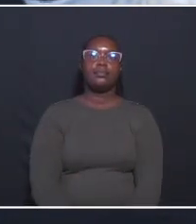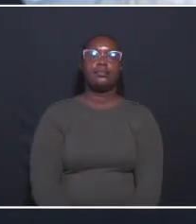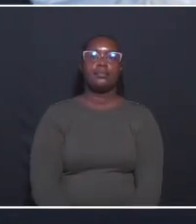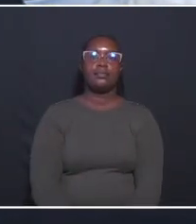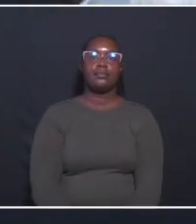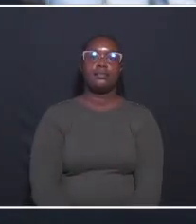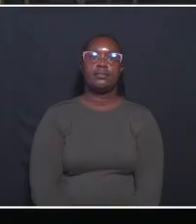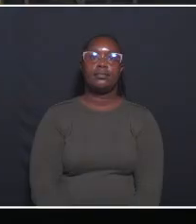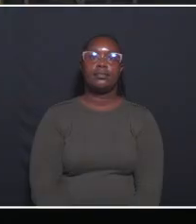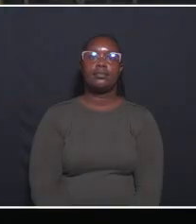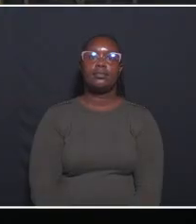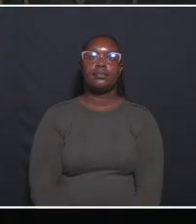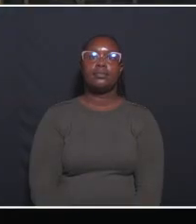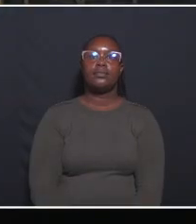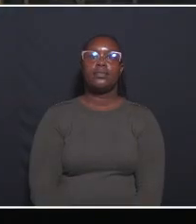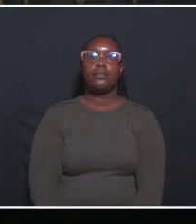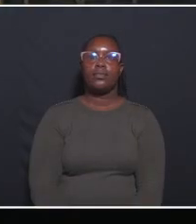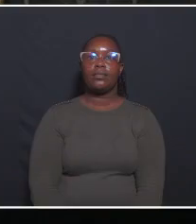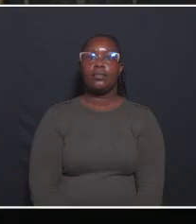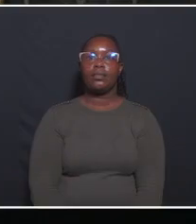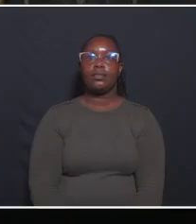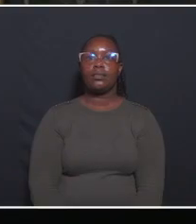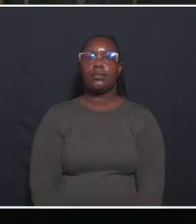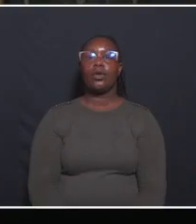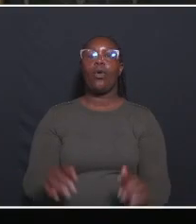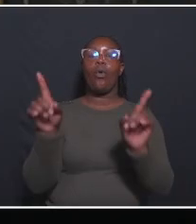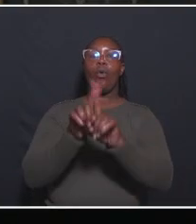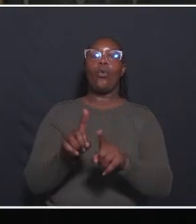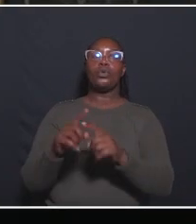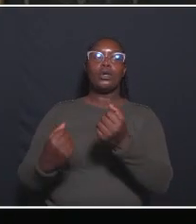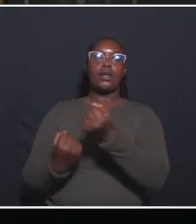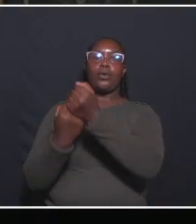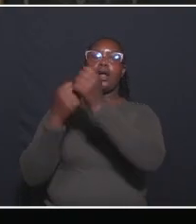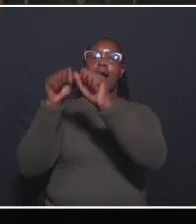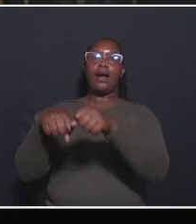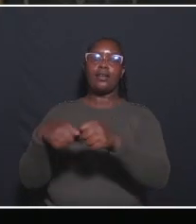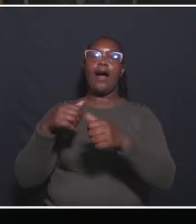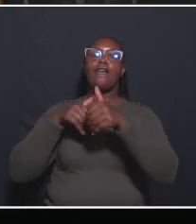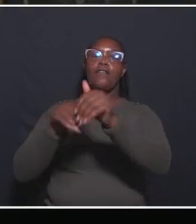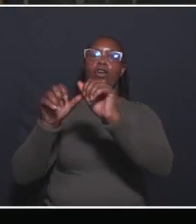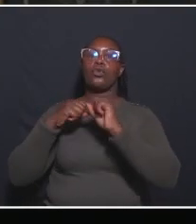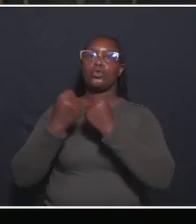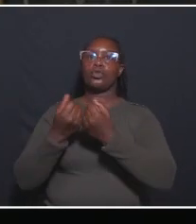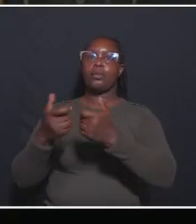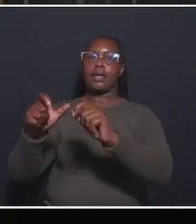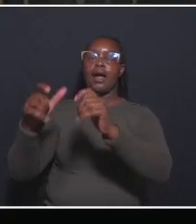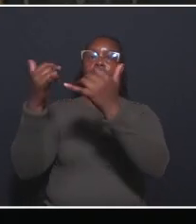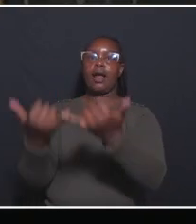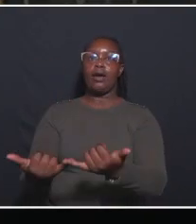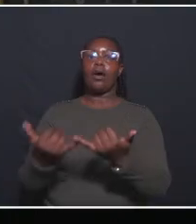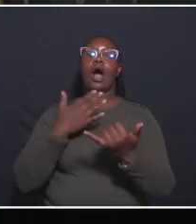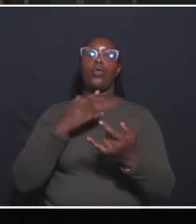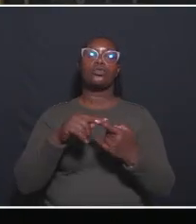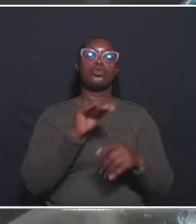Of course, you can catch them later. Please follow them on their socials. And now I'd like to open up